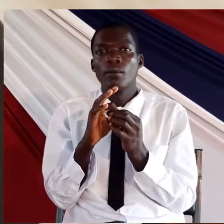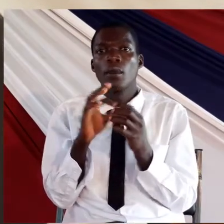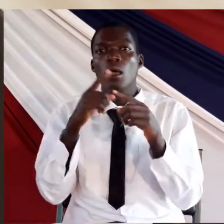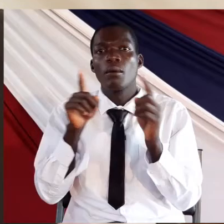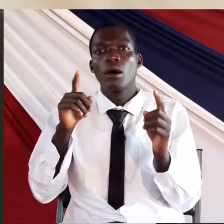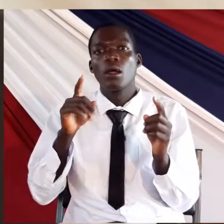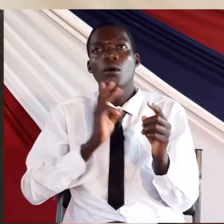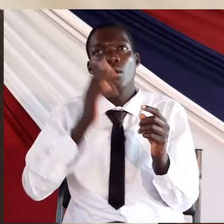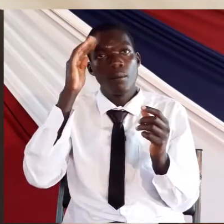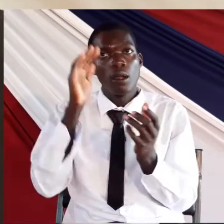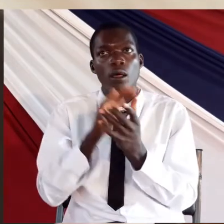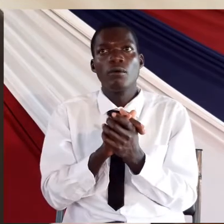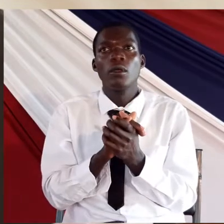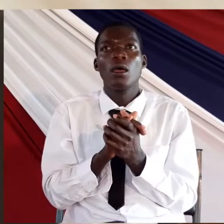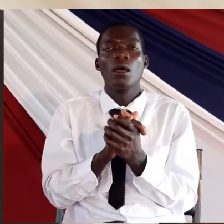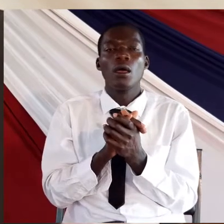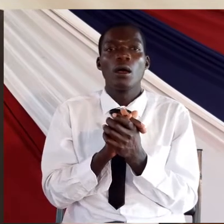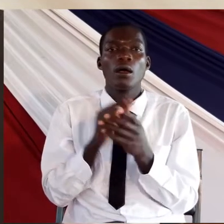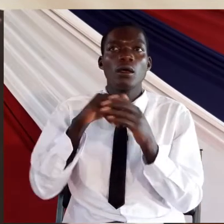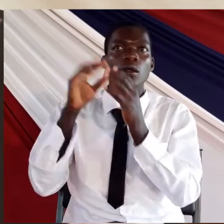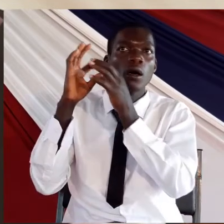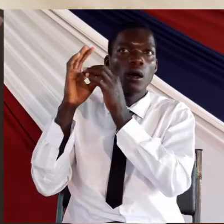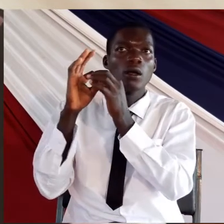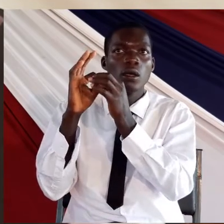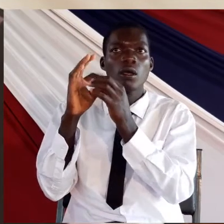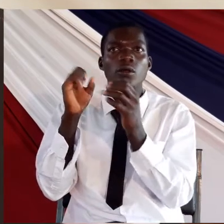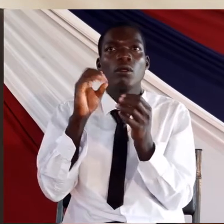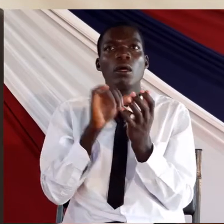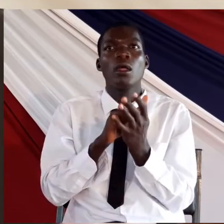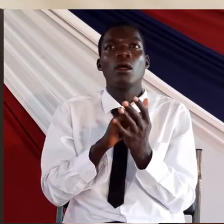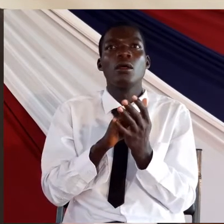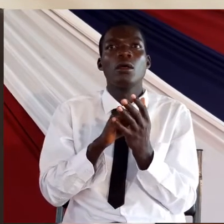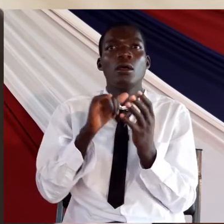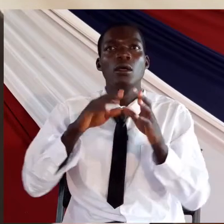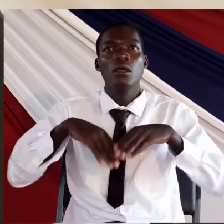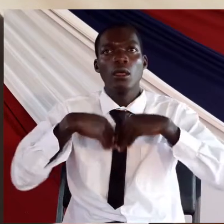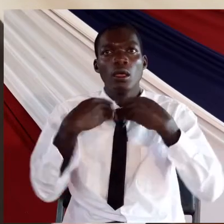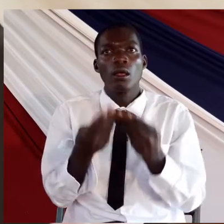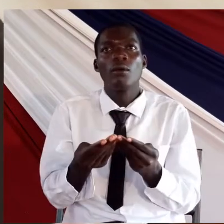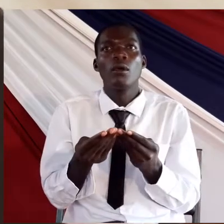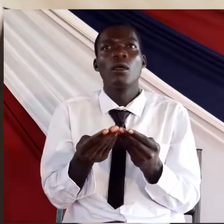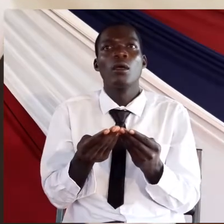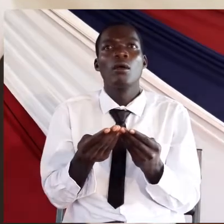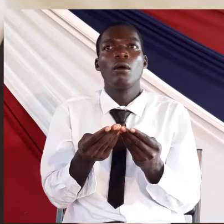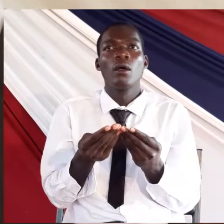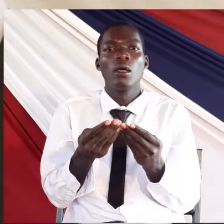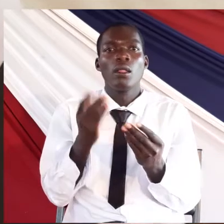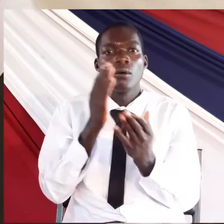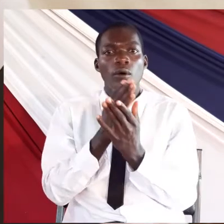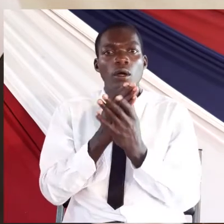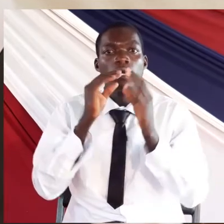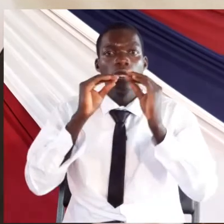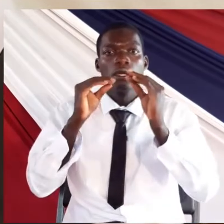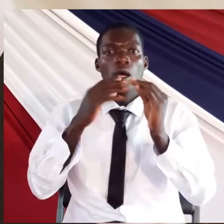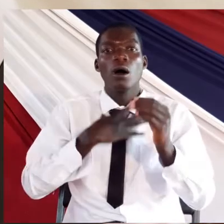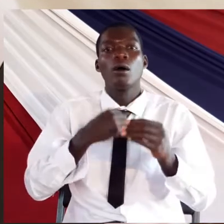pagan beliefs and cultures, so that it is as if the pagan teachings are